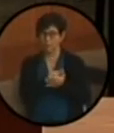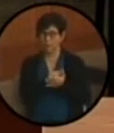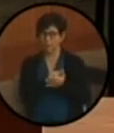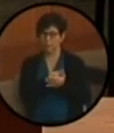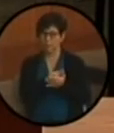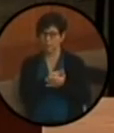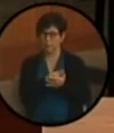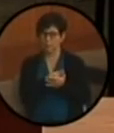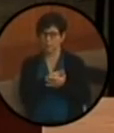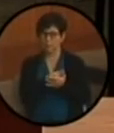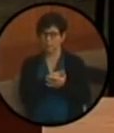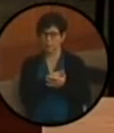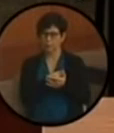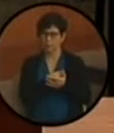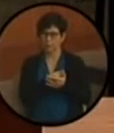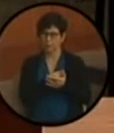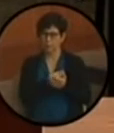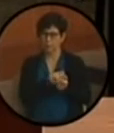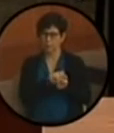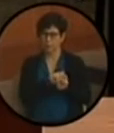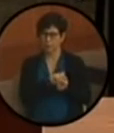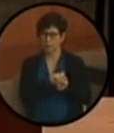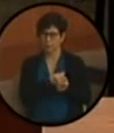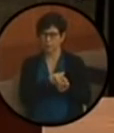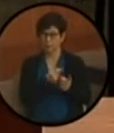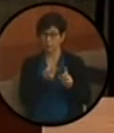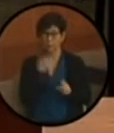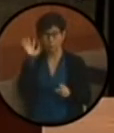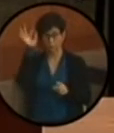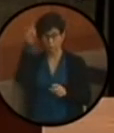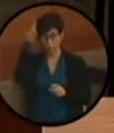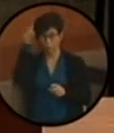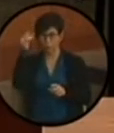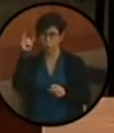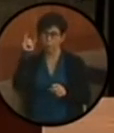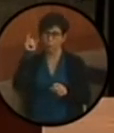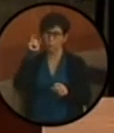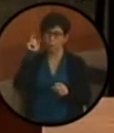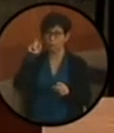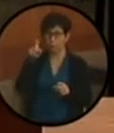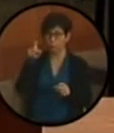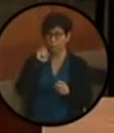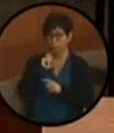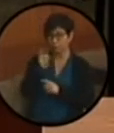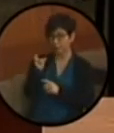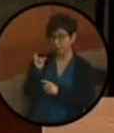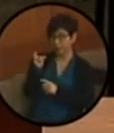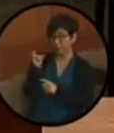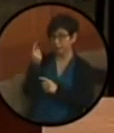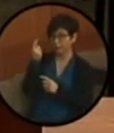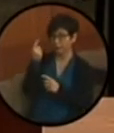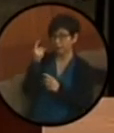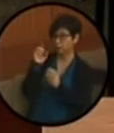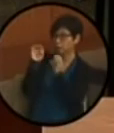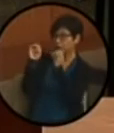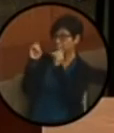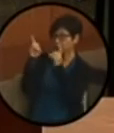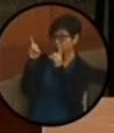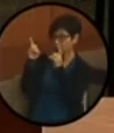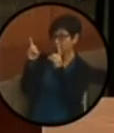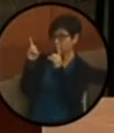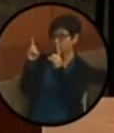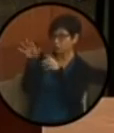federally, you know, supposed to be directed towards schooling and education. And I feel like most people would